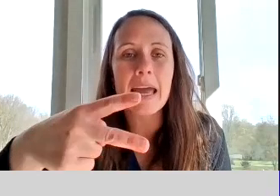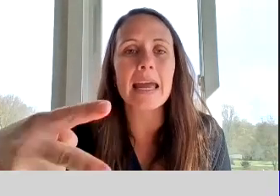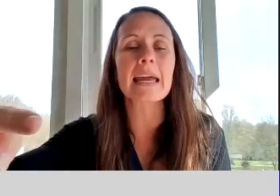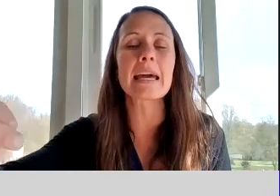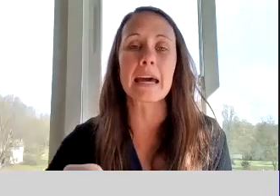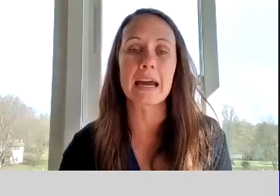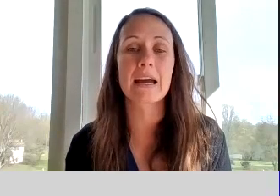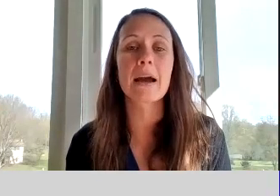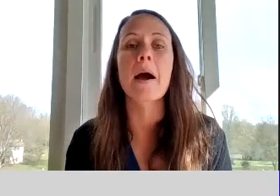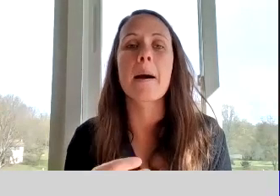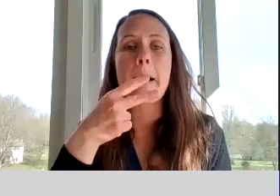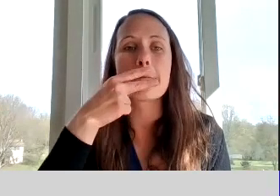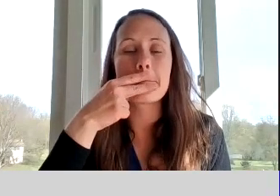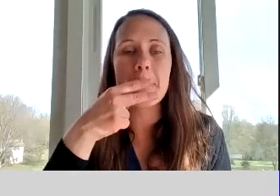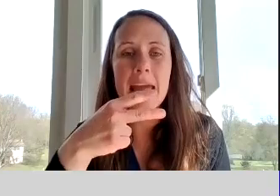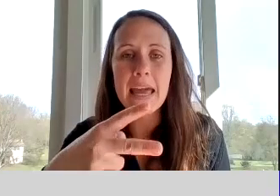Pig.